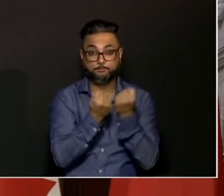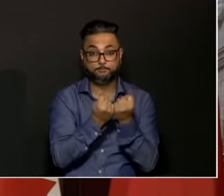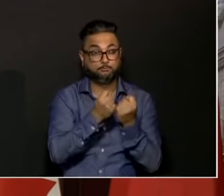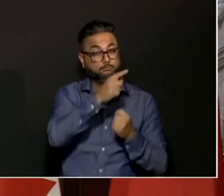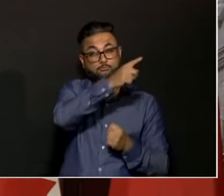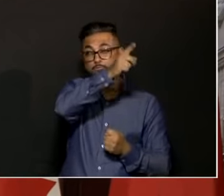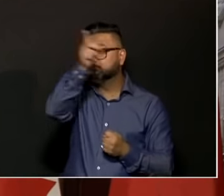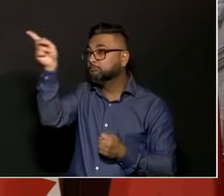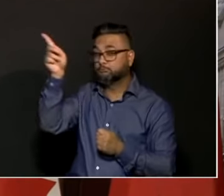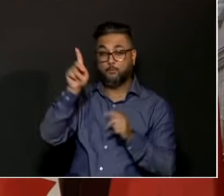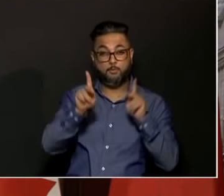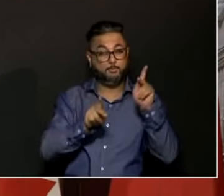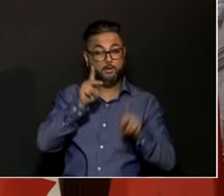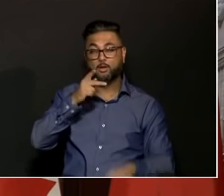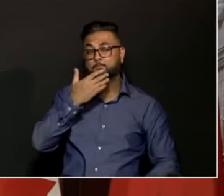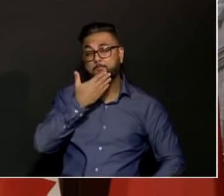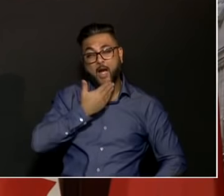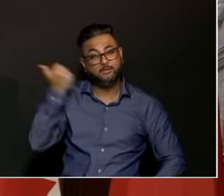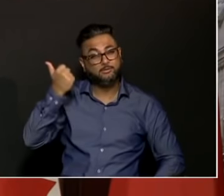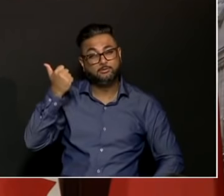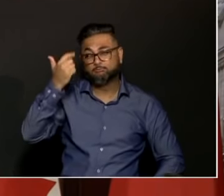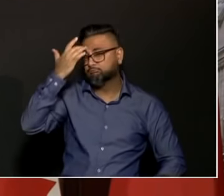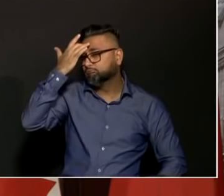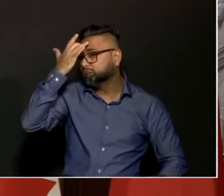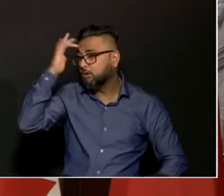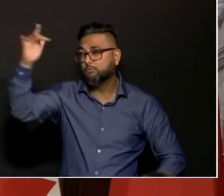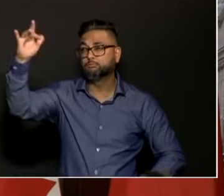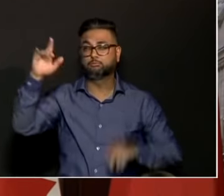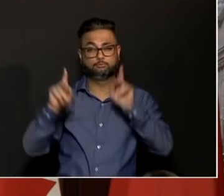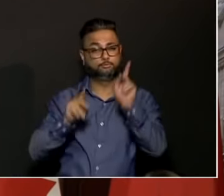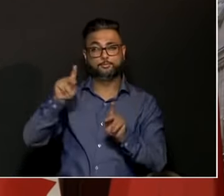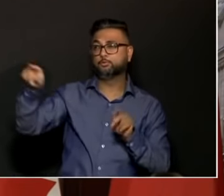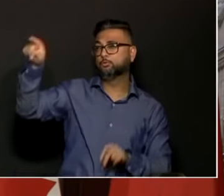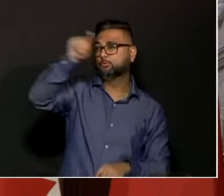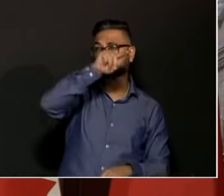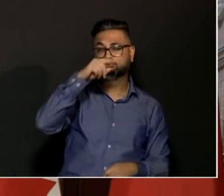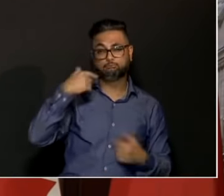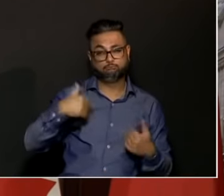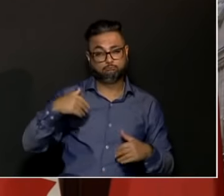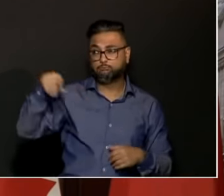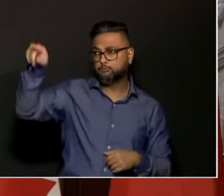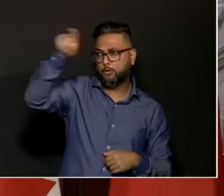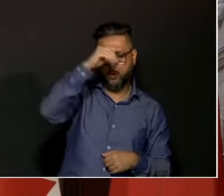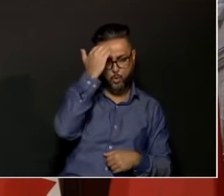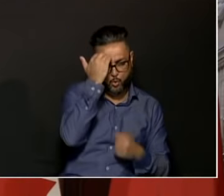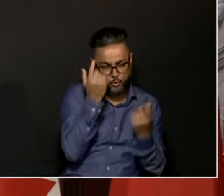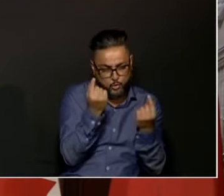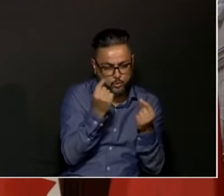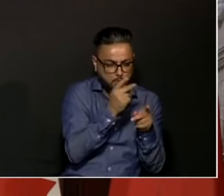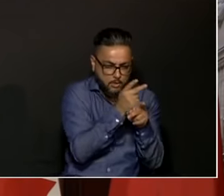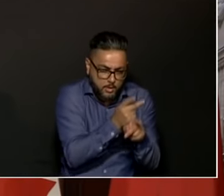some of the best health minds in the country, but they're very pragmatic. They understand the economy as well.